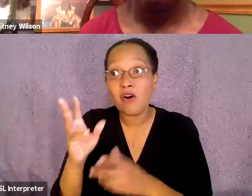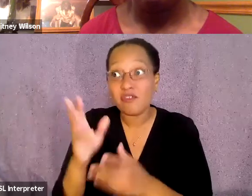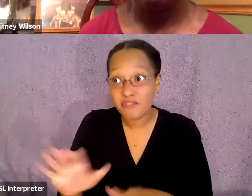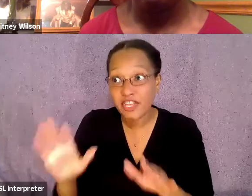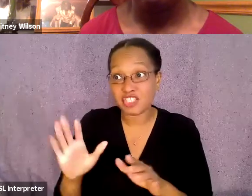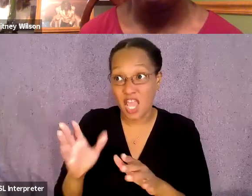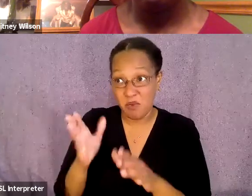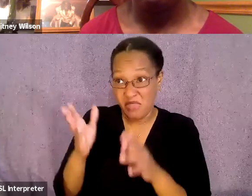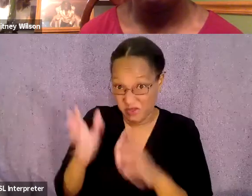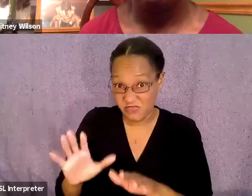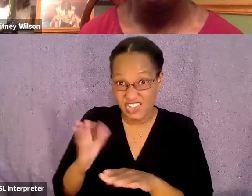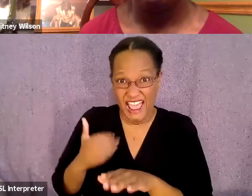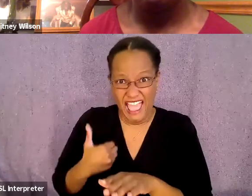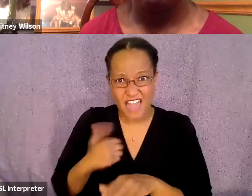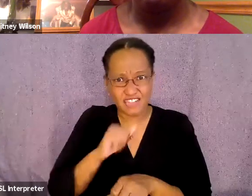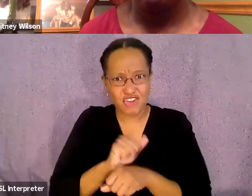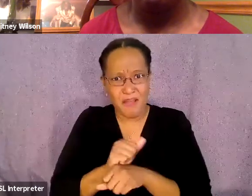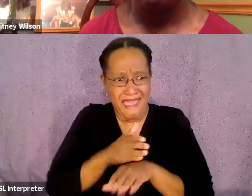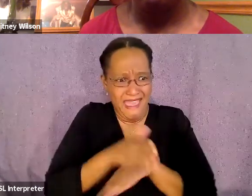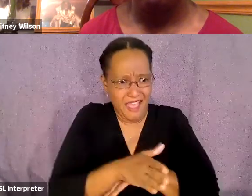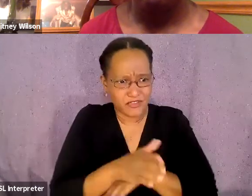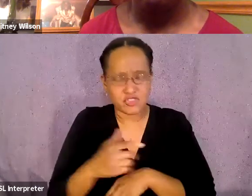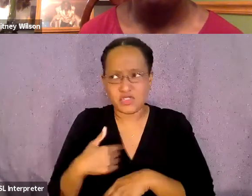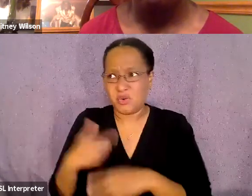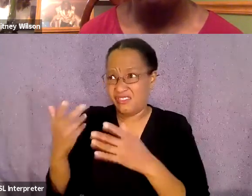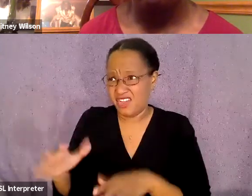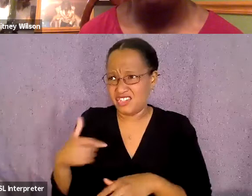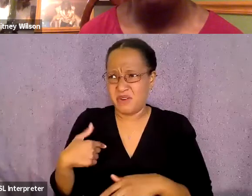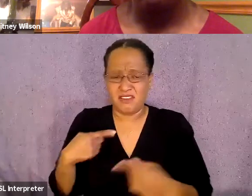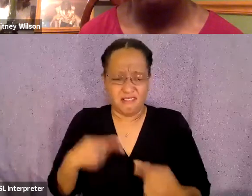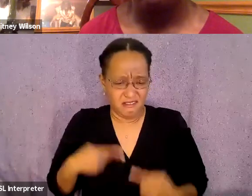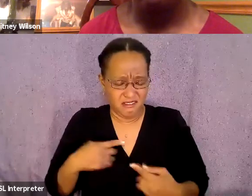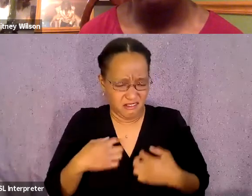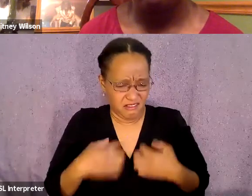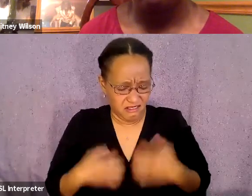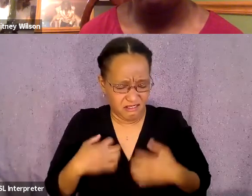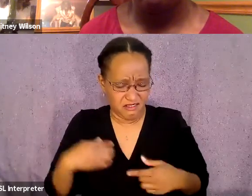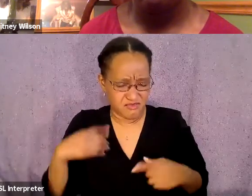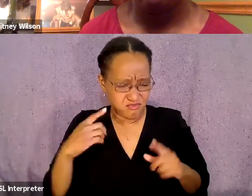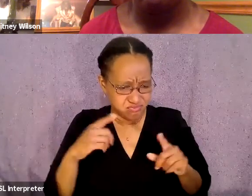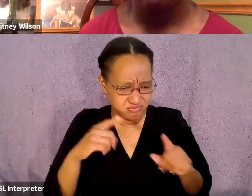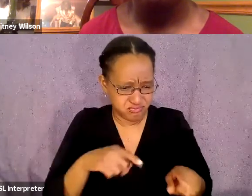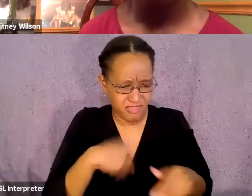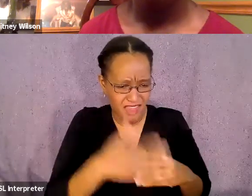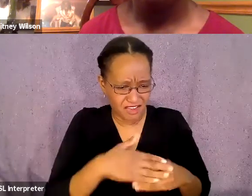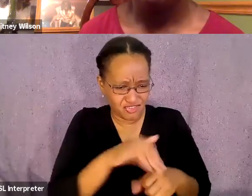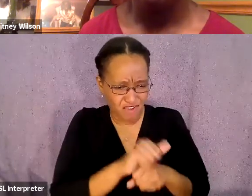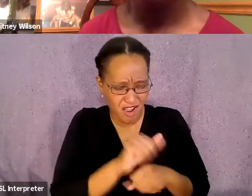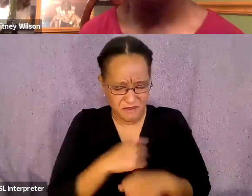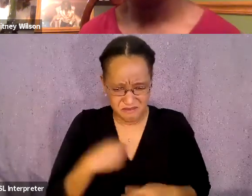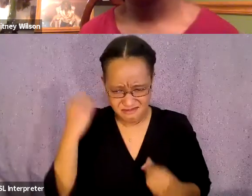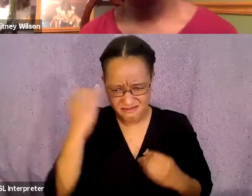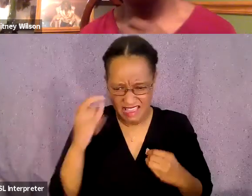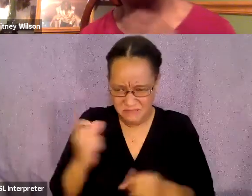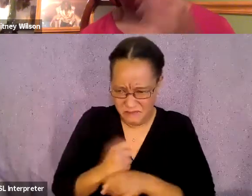immediately. And so I struggled on the way there because I kept thinking about how uncomfortable he made me and how nobody said anything. And because he's a